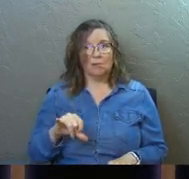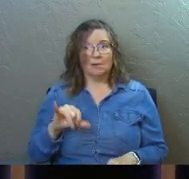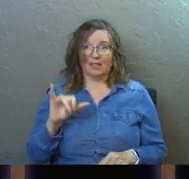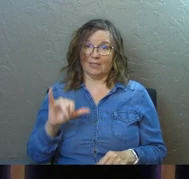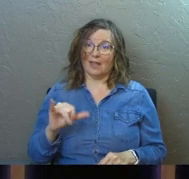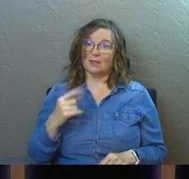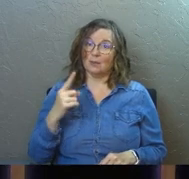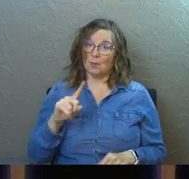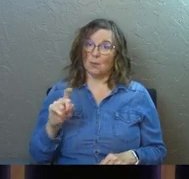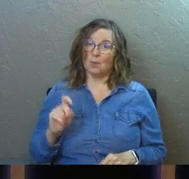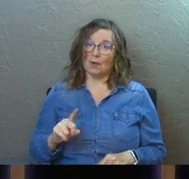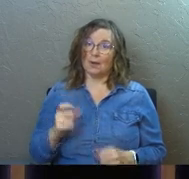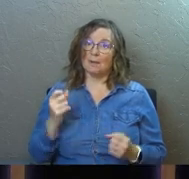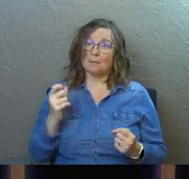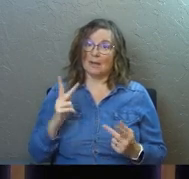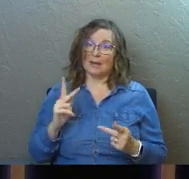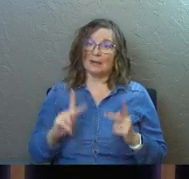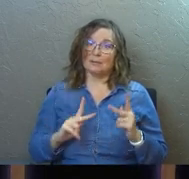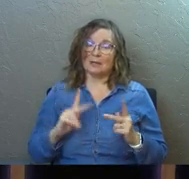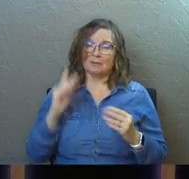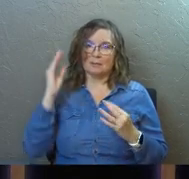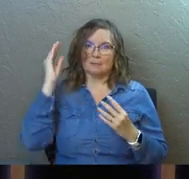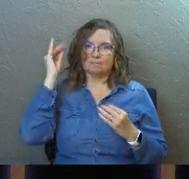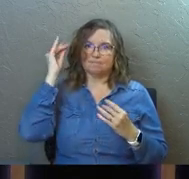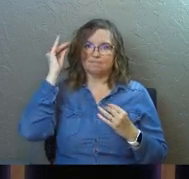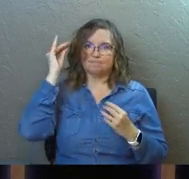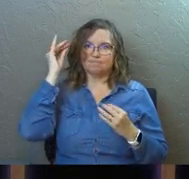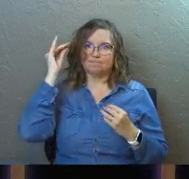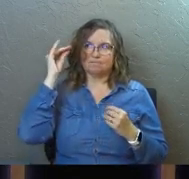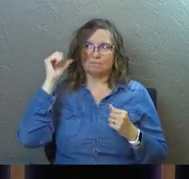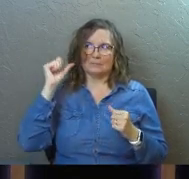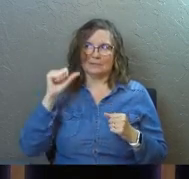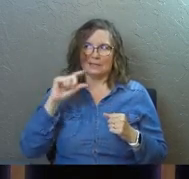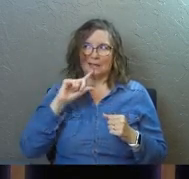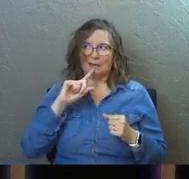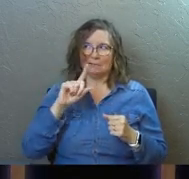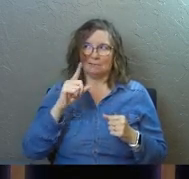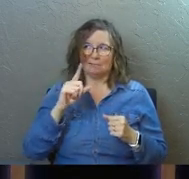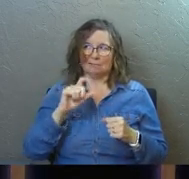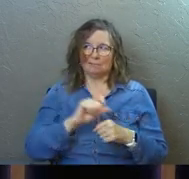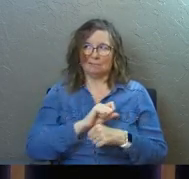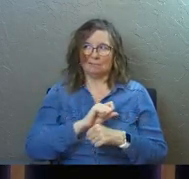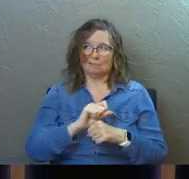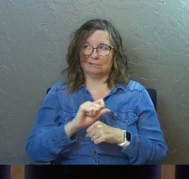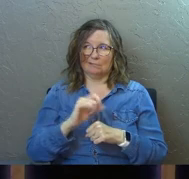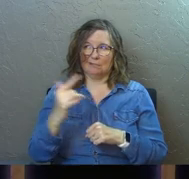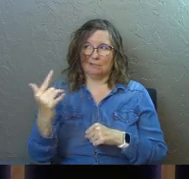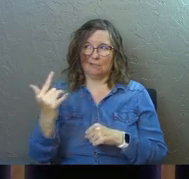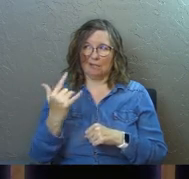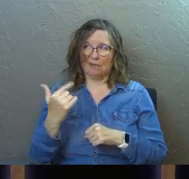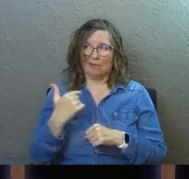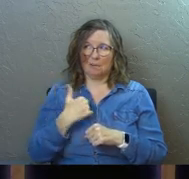Because that's the one question that's really down deep underneath all of it.